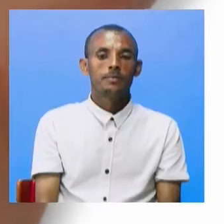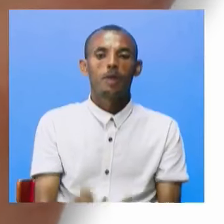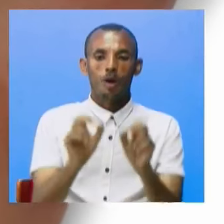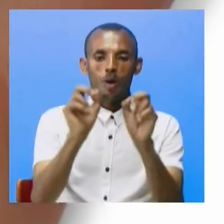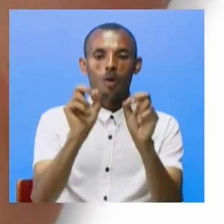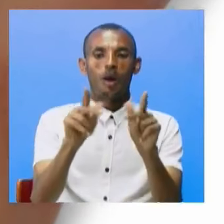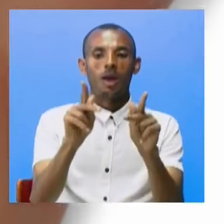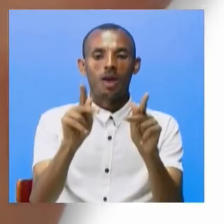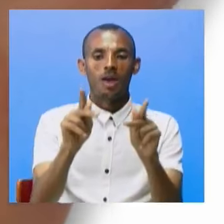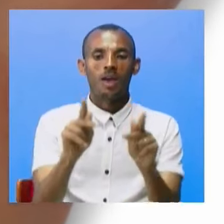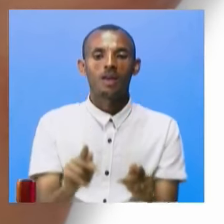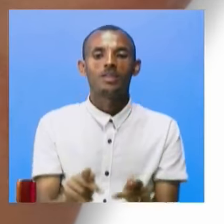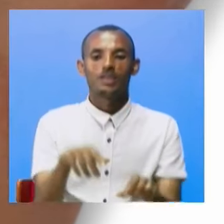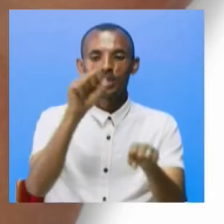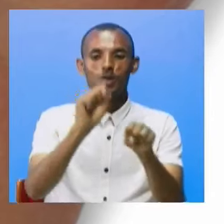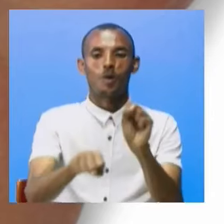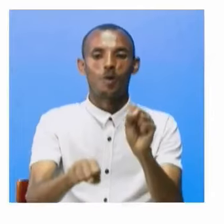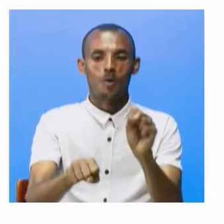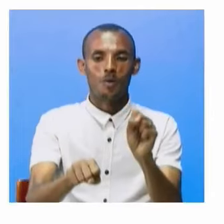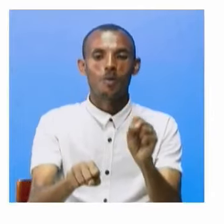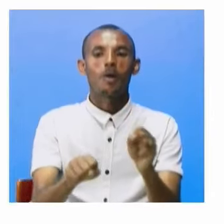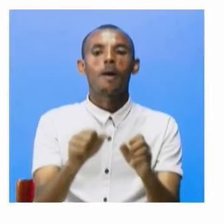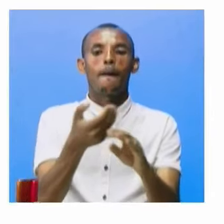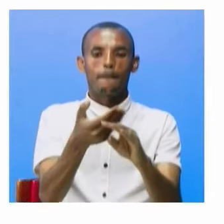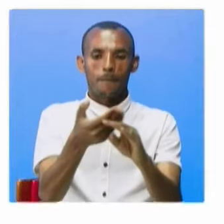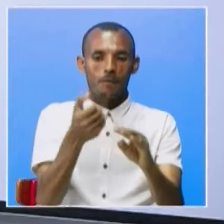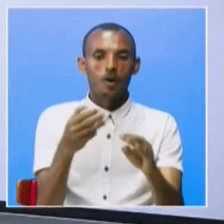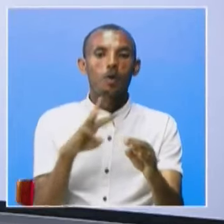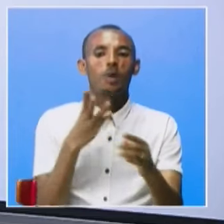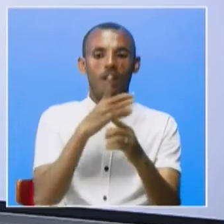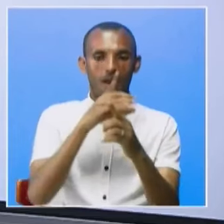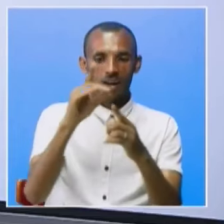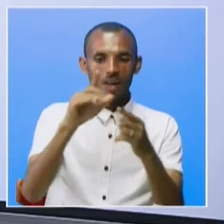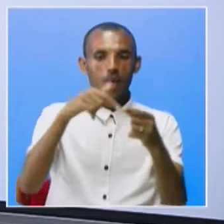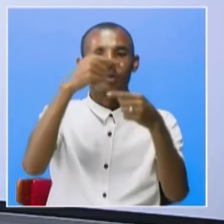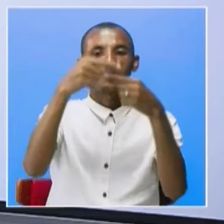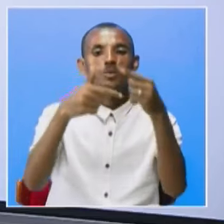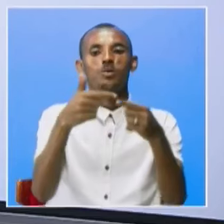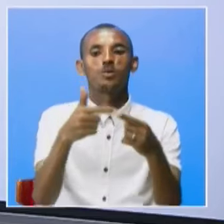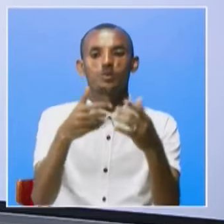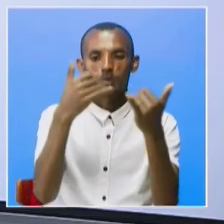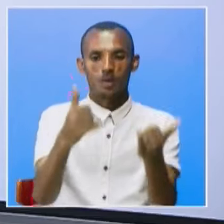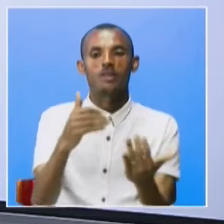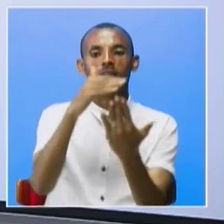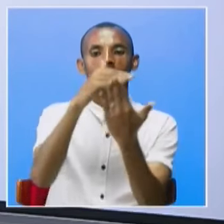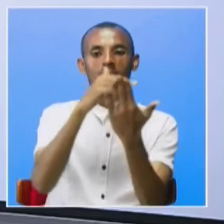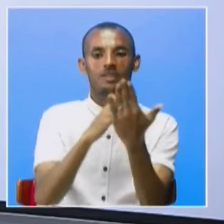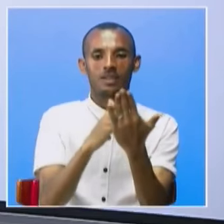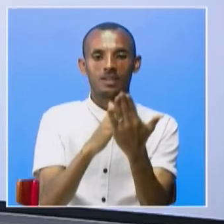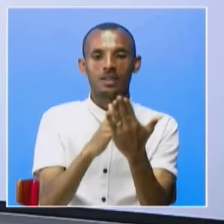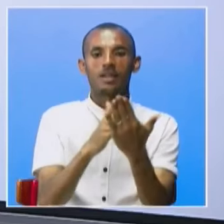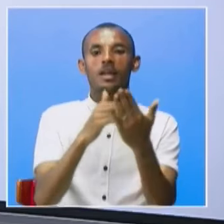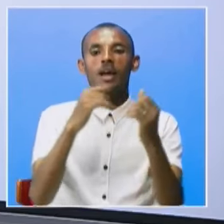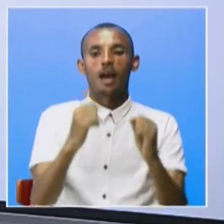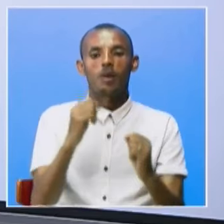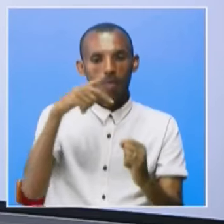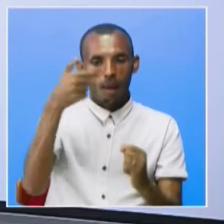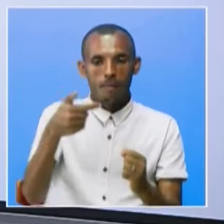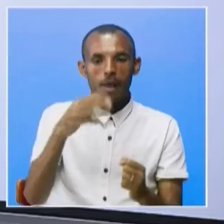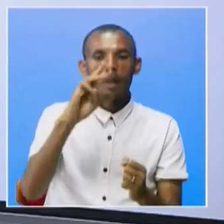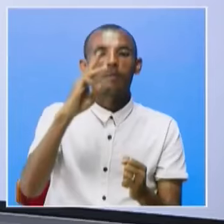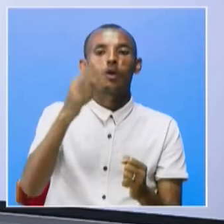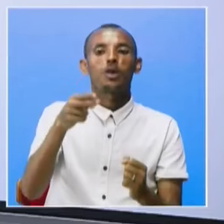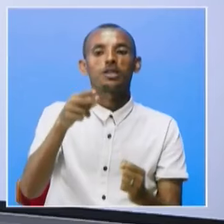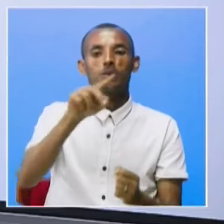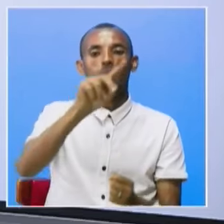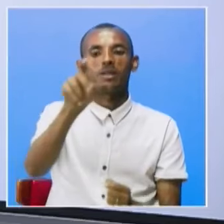Okay, so before we directly go to our today's lesson, can you tell me the WH